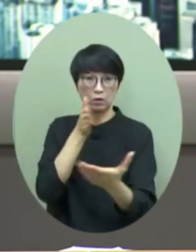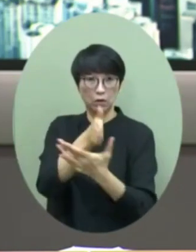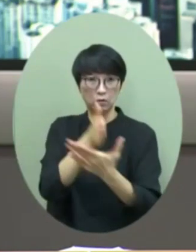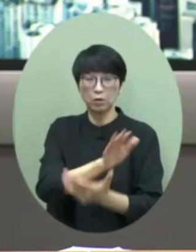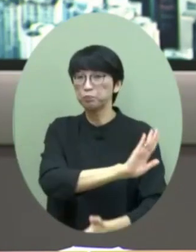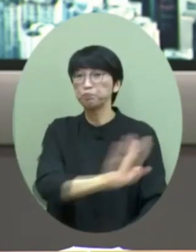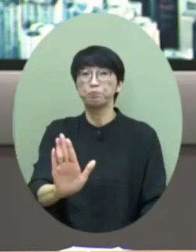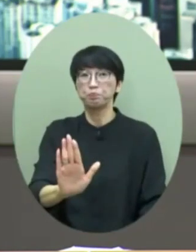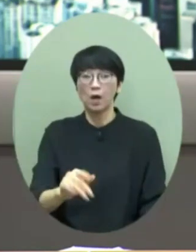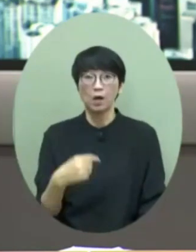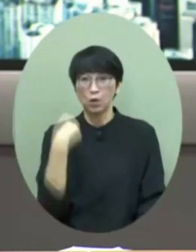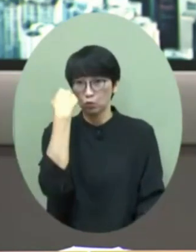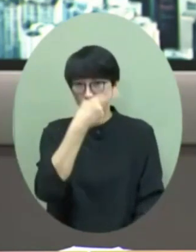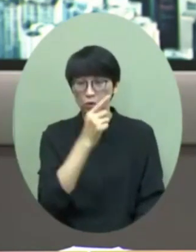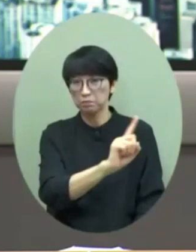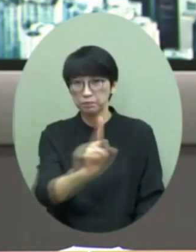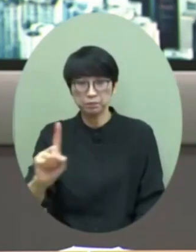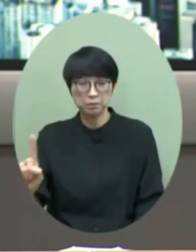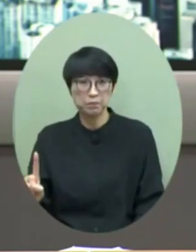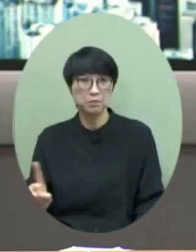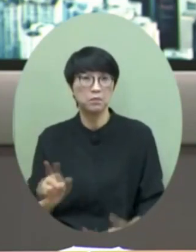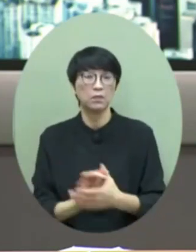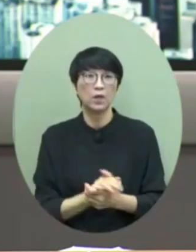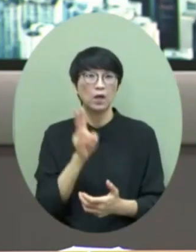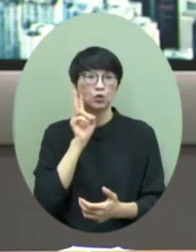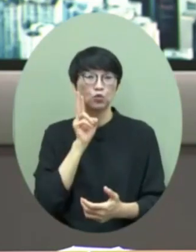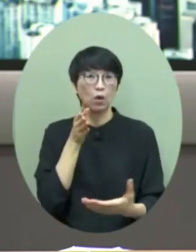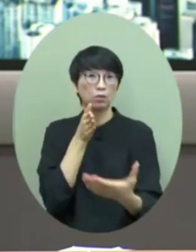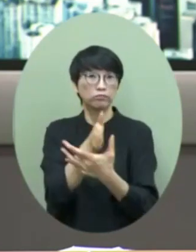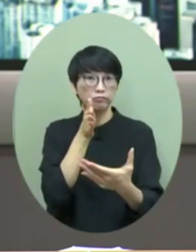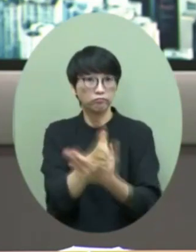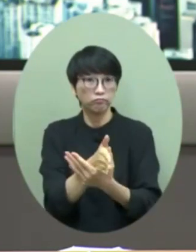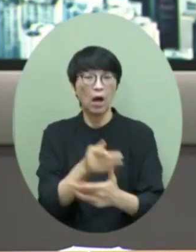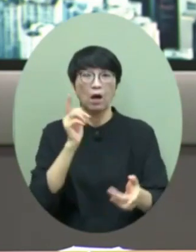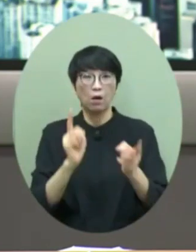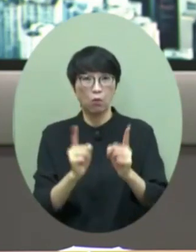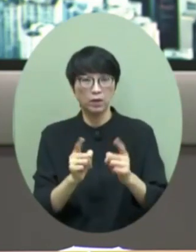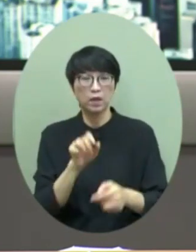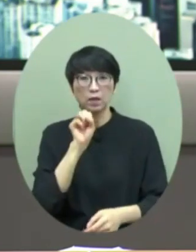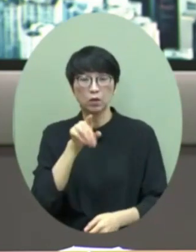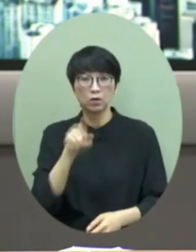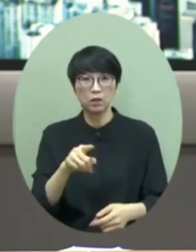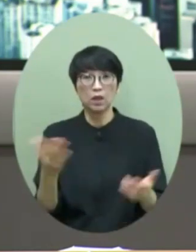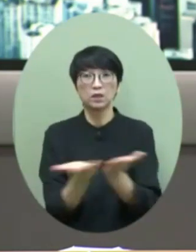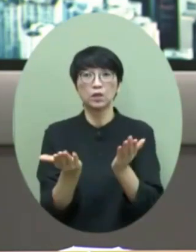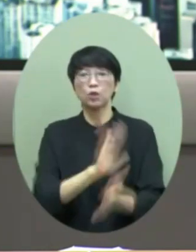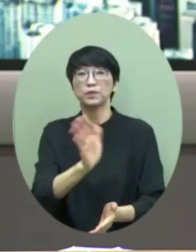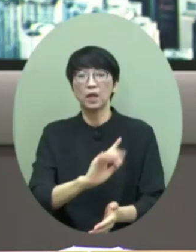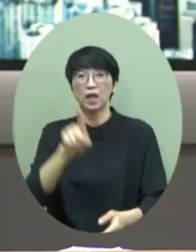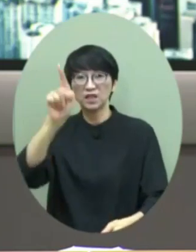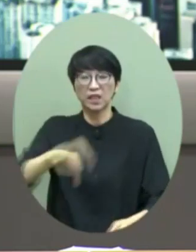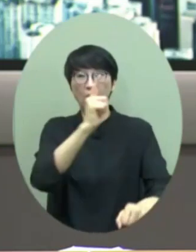unquote, interfere or say specifically, forget about the evidence and just proceed to prosecute, of course, that would not be listened